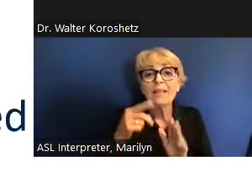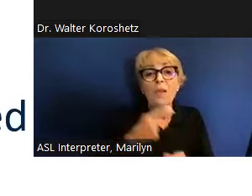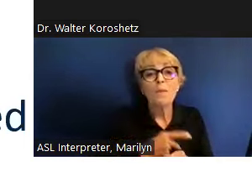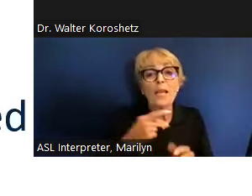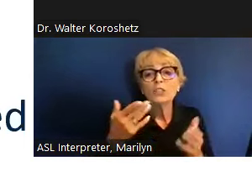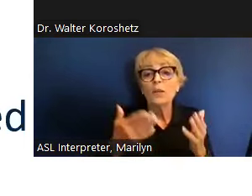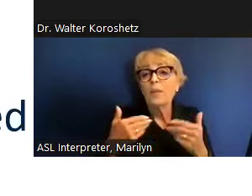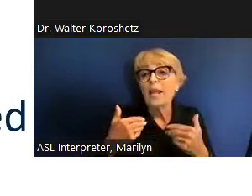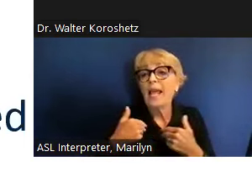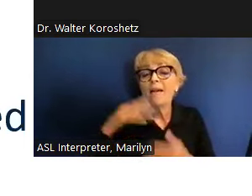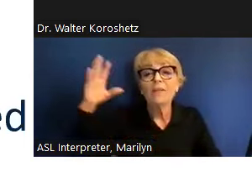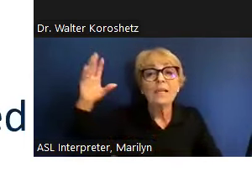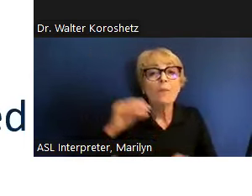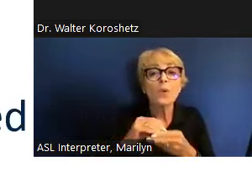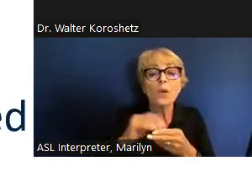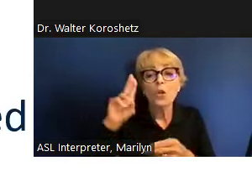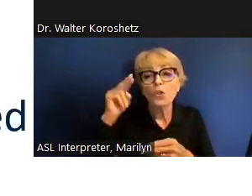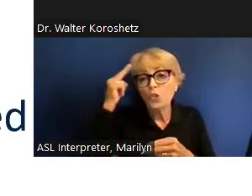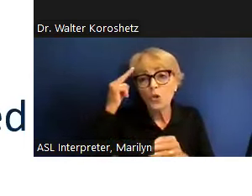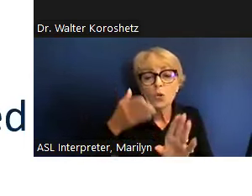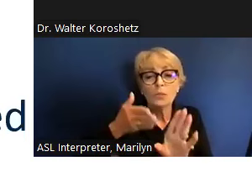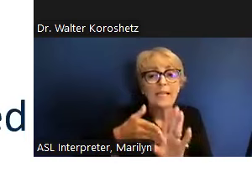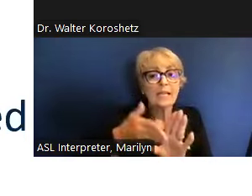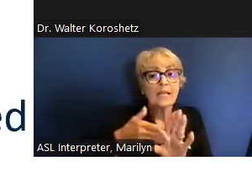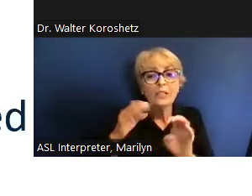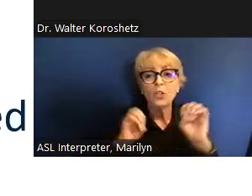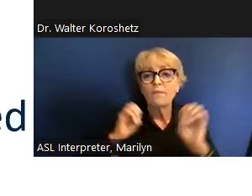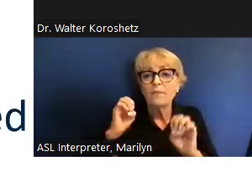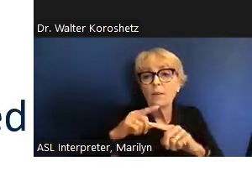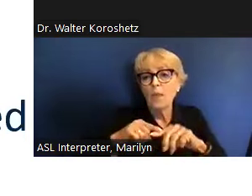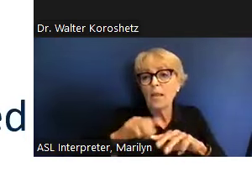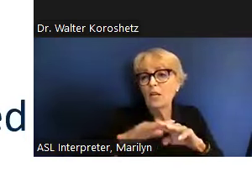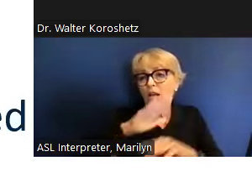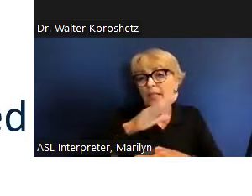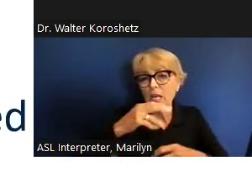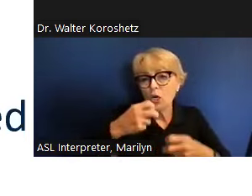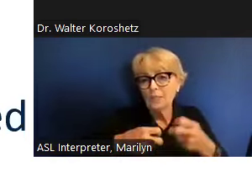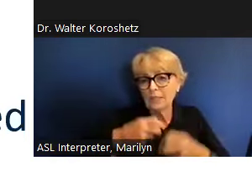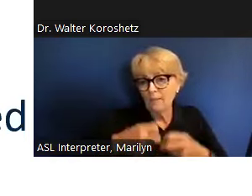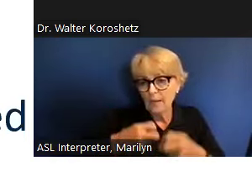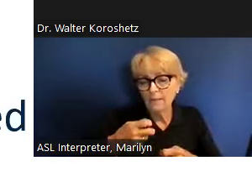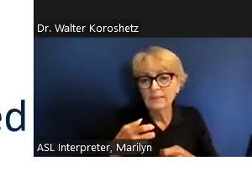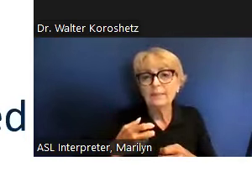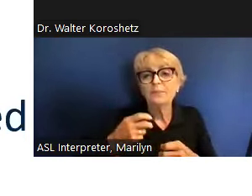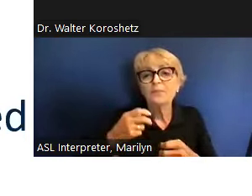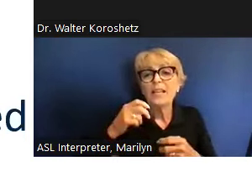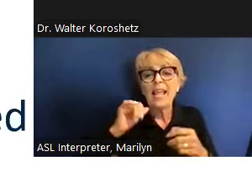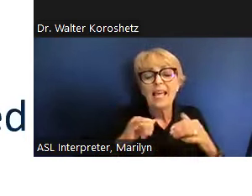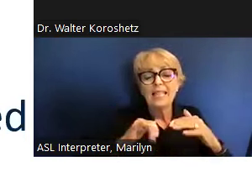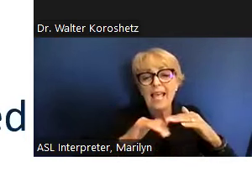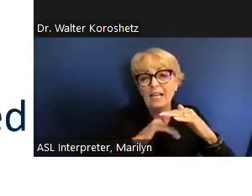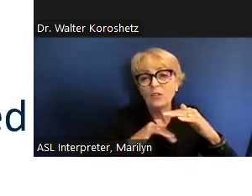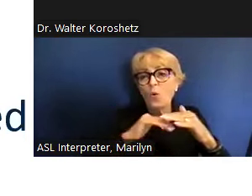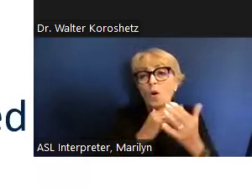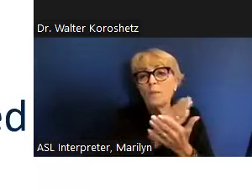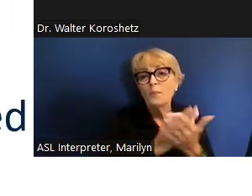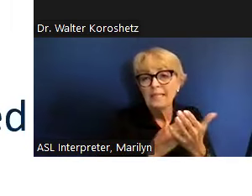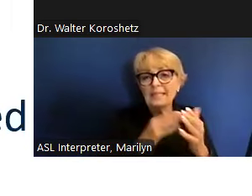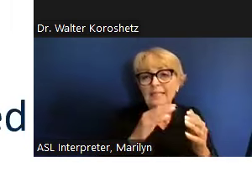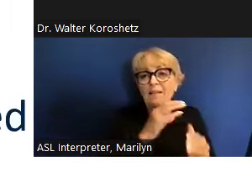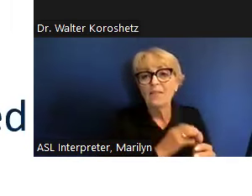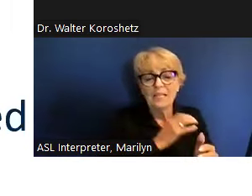a comprehensive neuropsychological evaluation depending on their symptoms. Of course, that core piece of the clinic is the group.